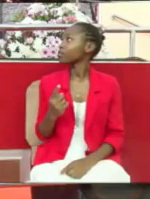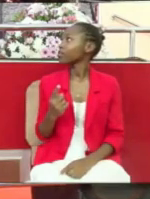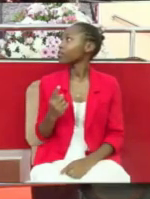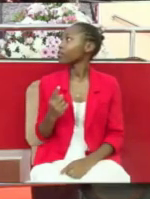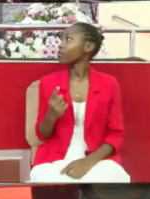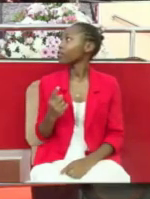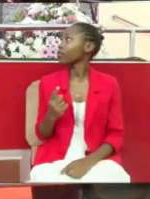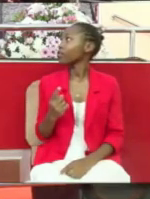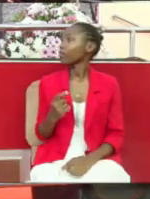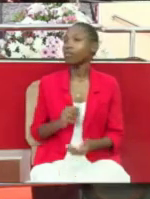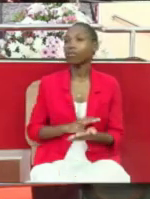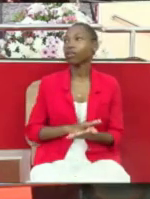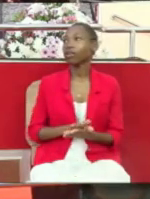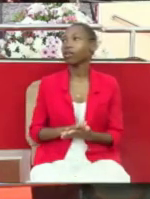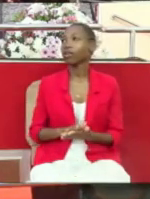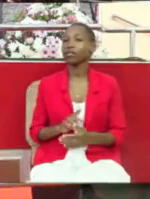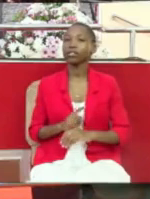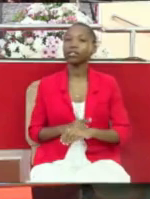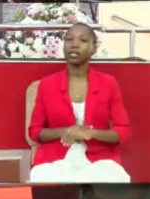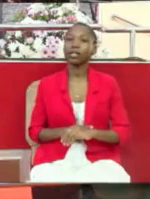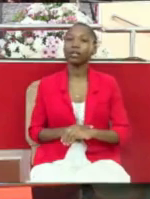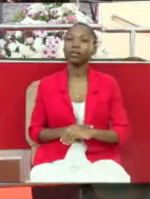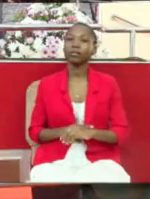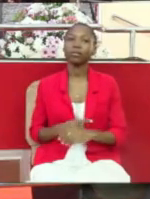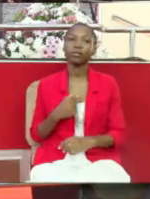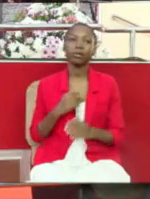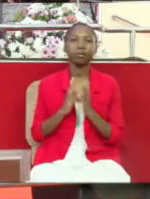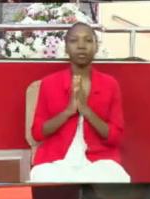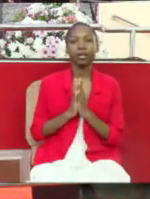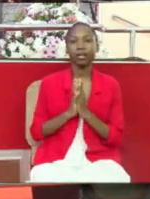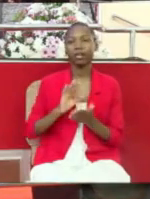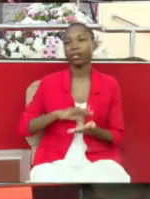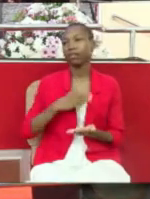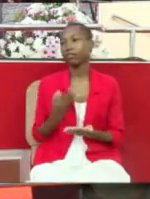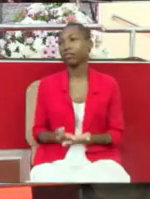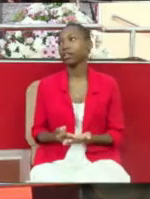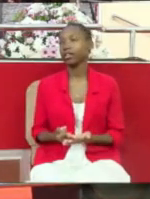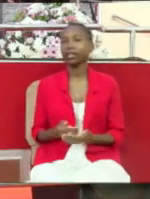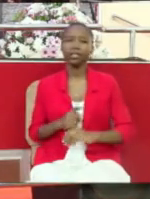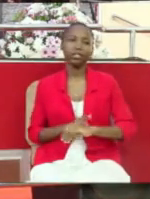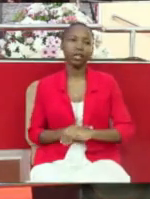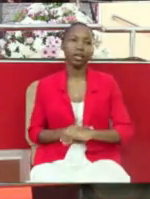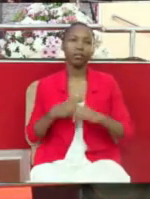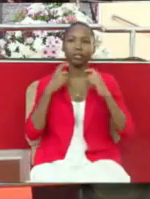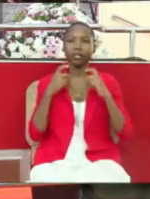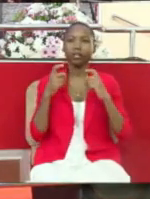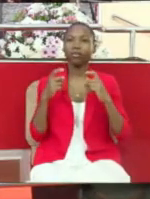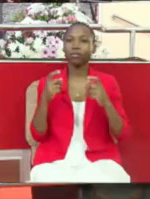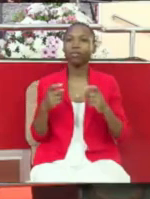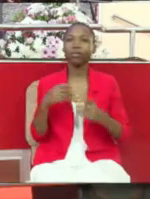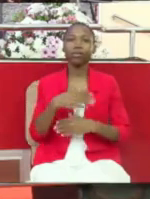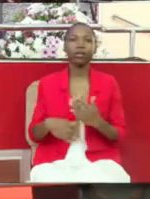Forgive the times I've prayed and failed, when evils all around